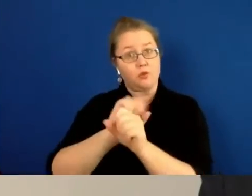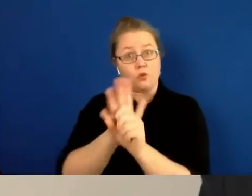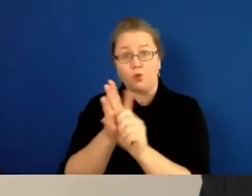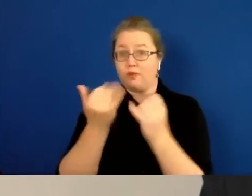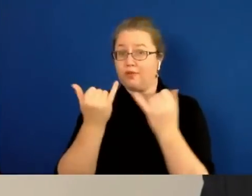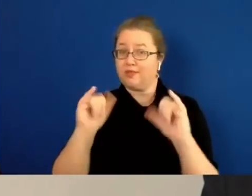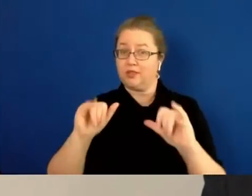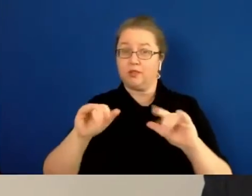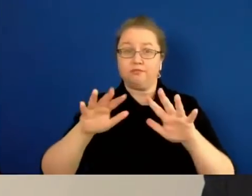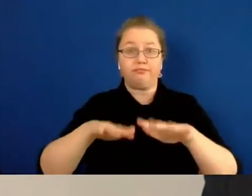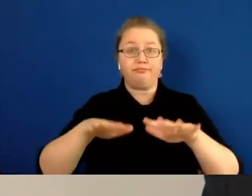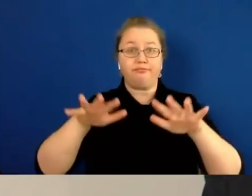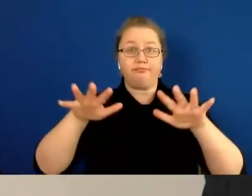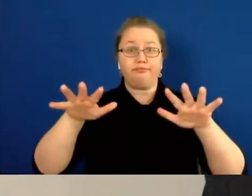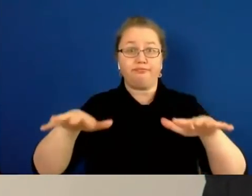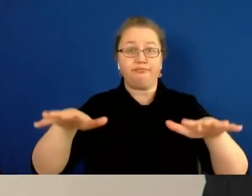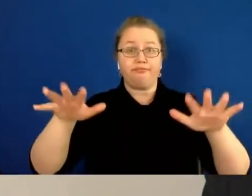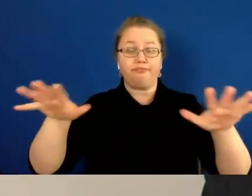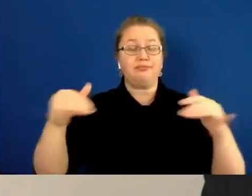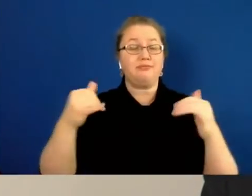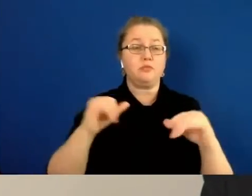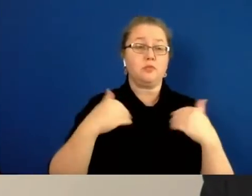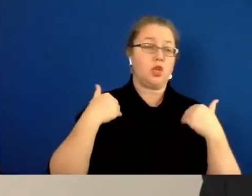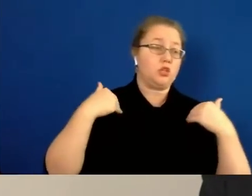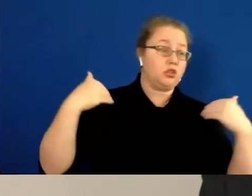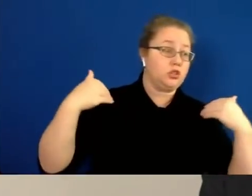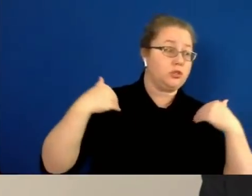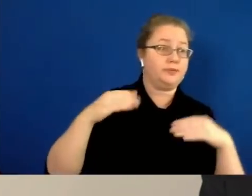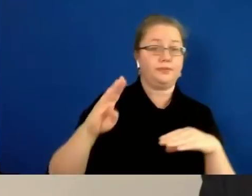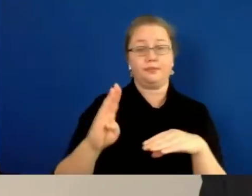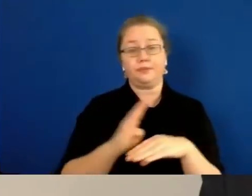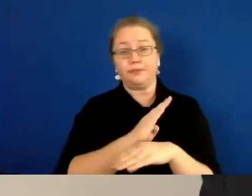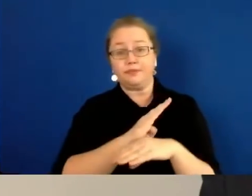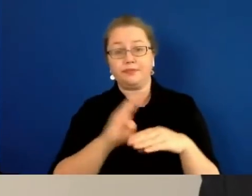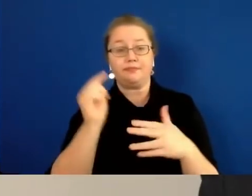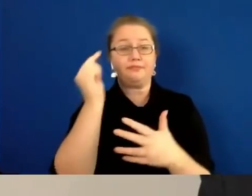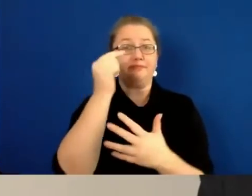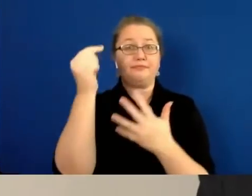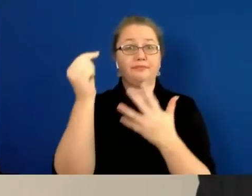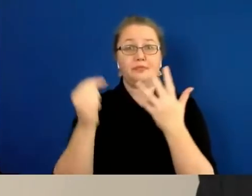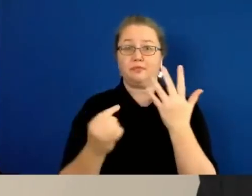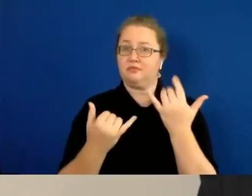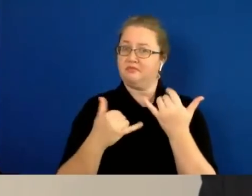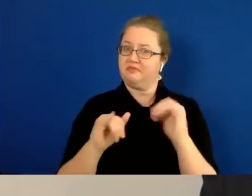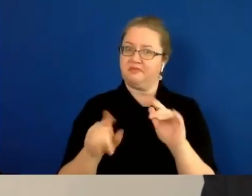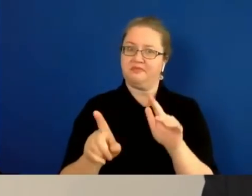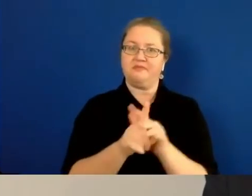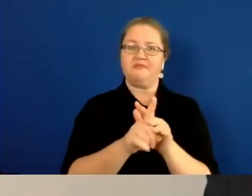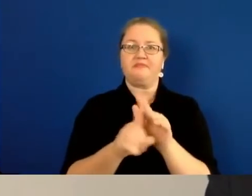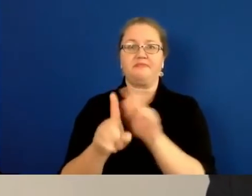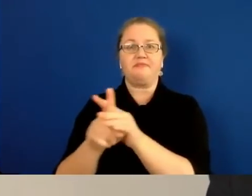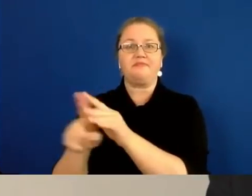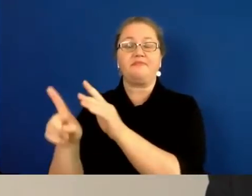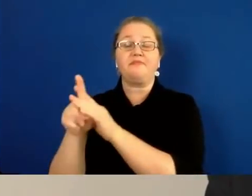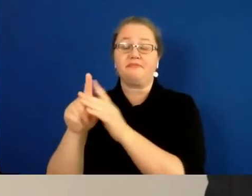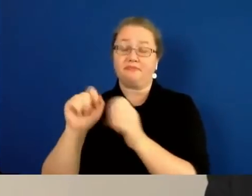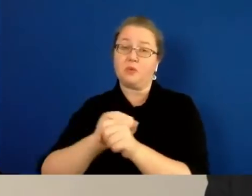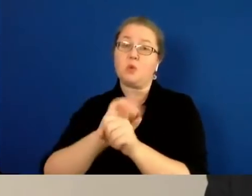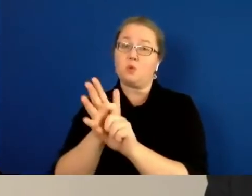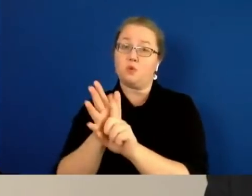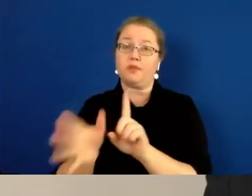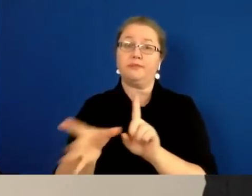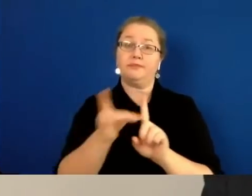assisted living, and one in acute care, affecting over 1,002 people, 567 residents,